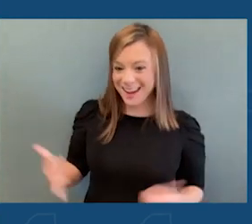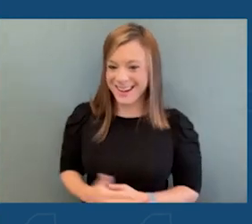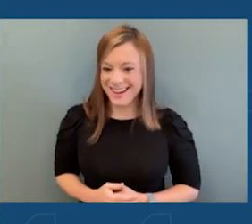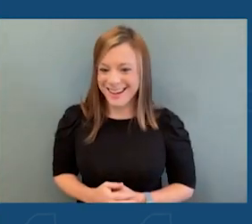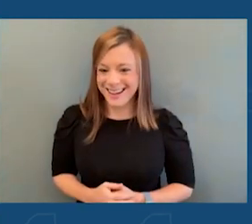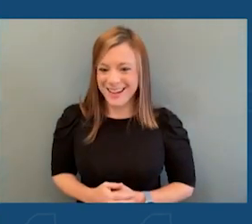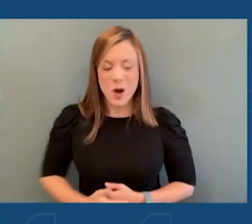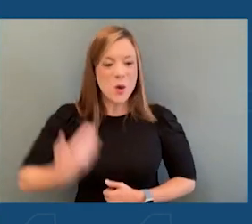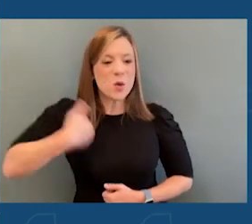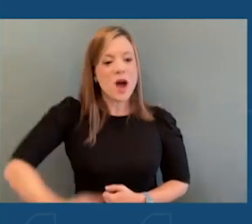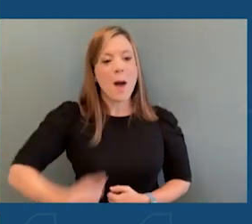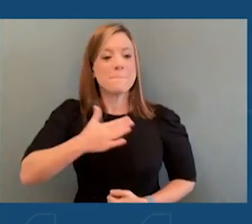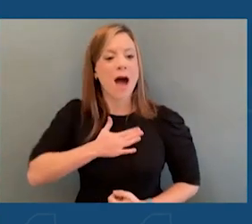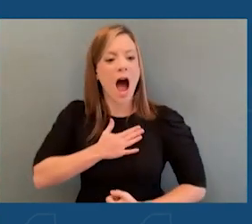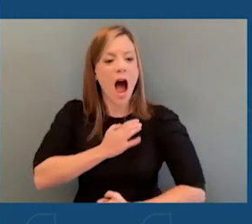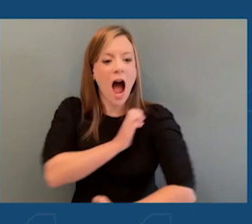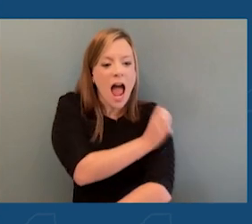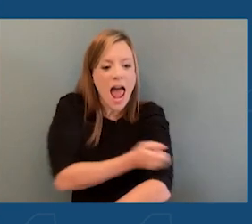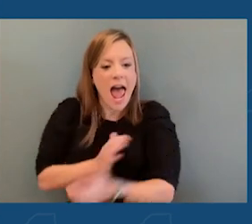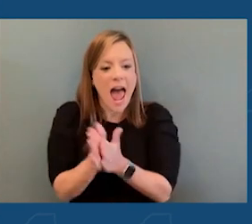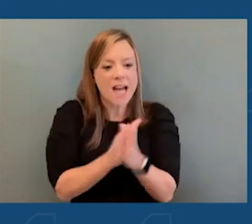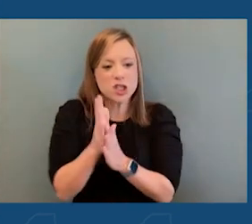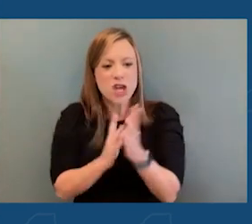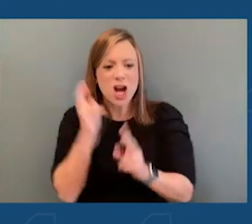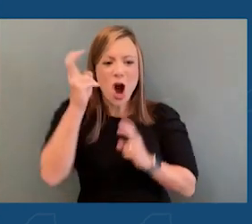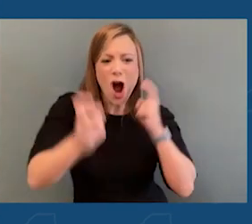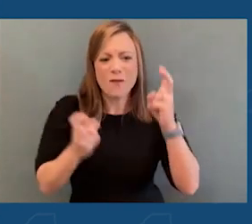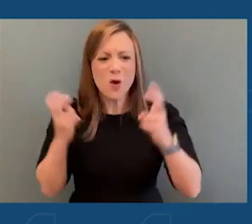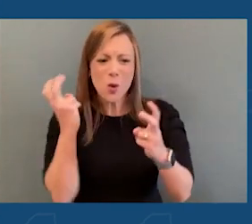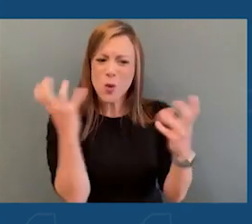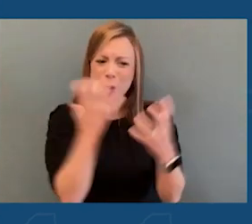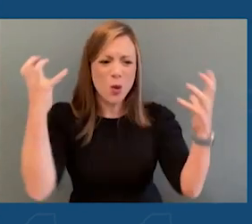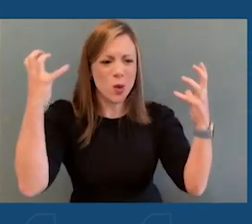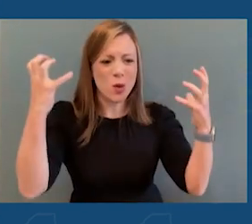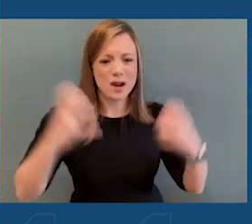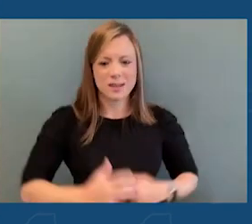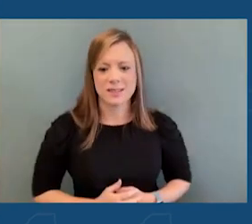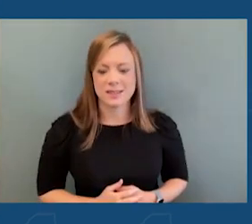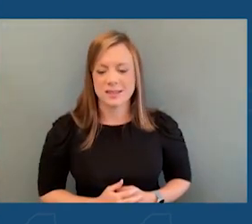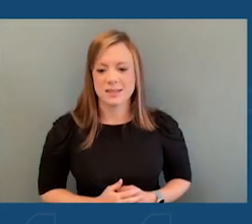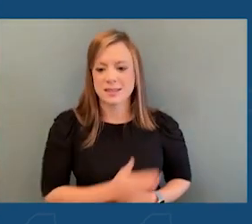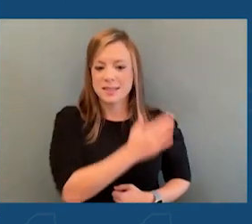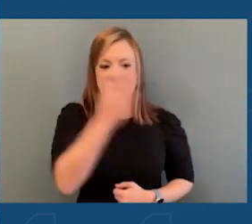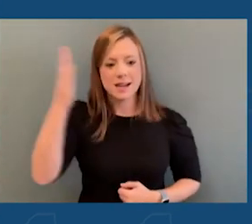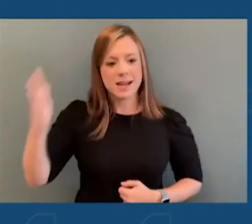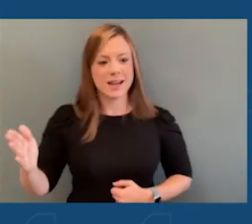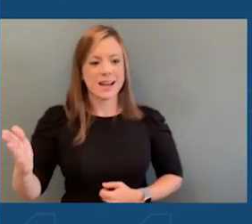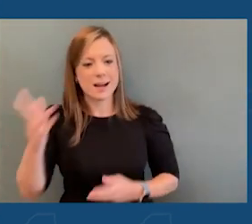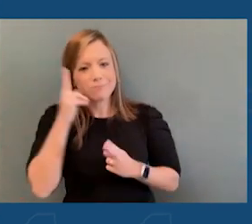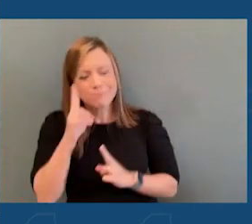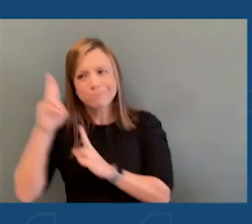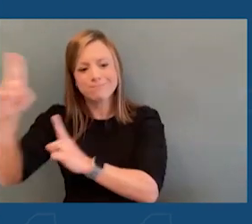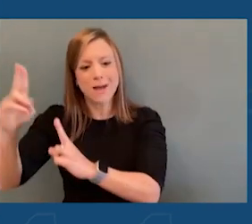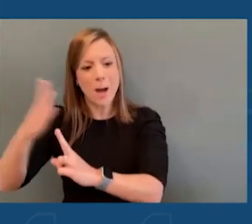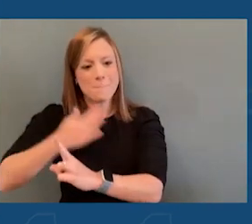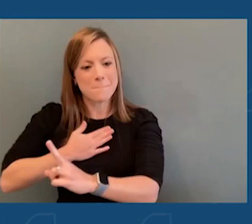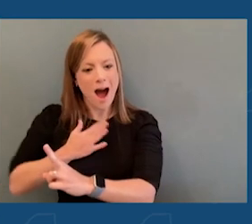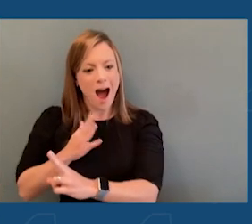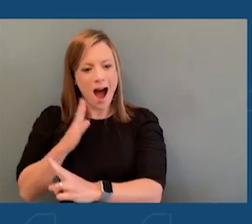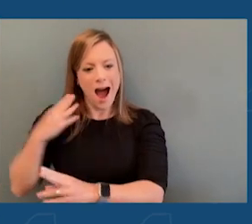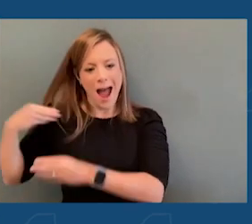Because my energy is a carnival of joy. Yes! A tribute to my heritage. Yes!